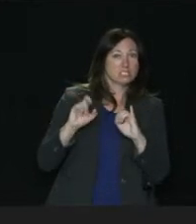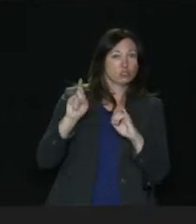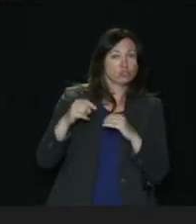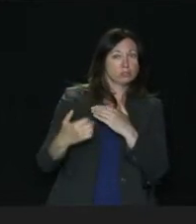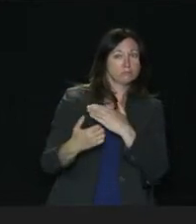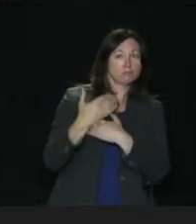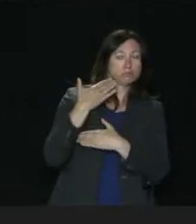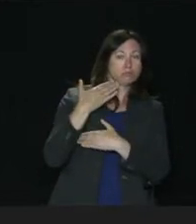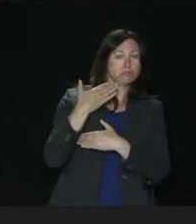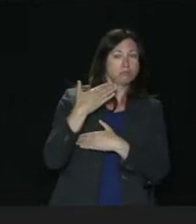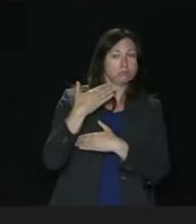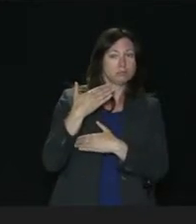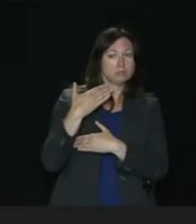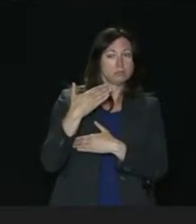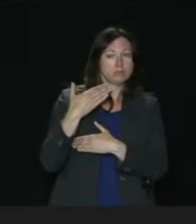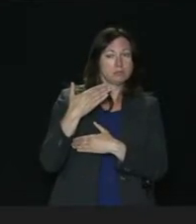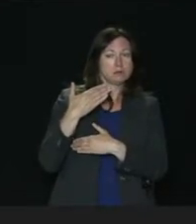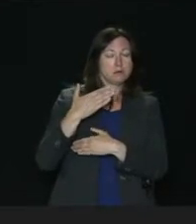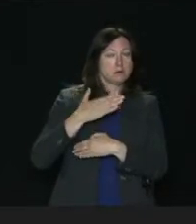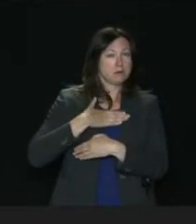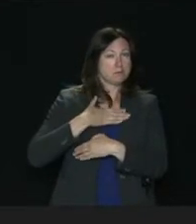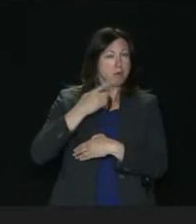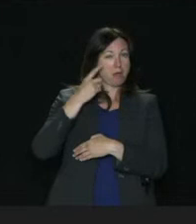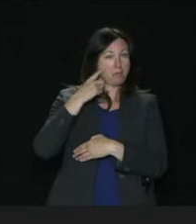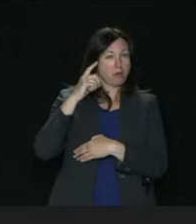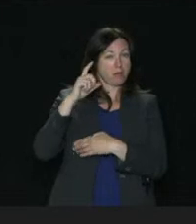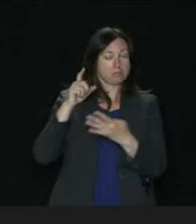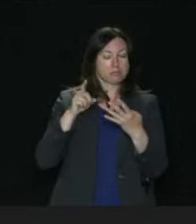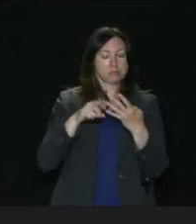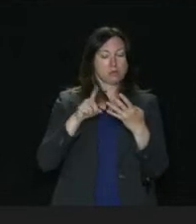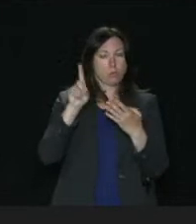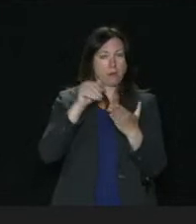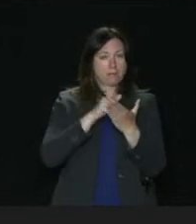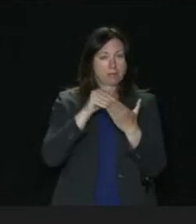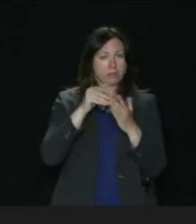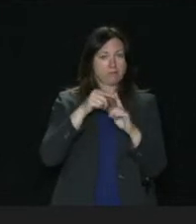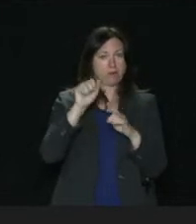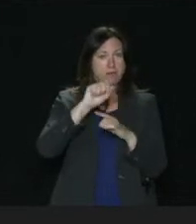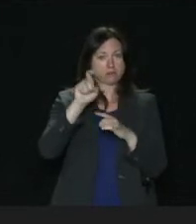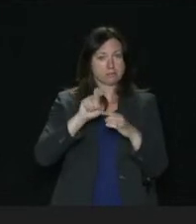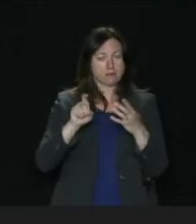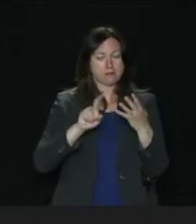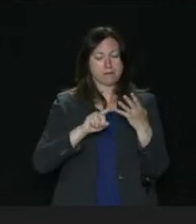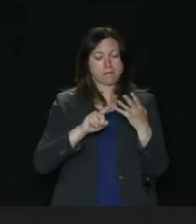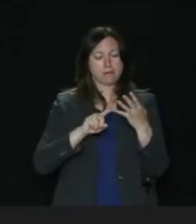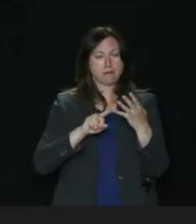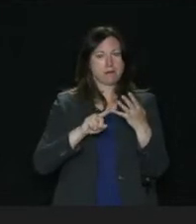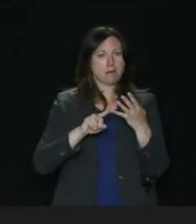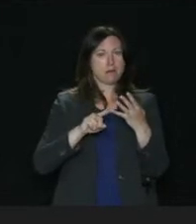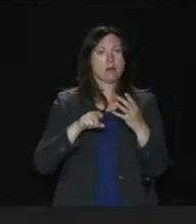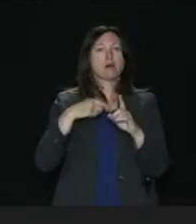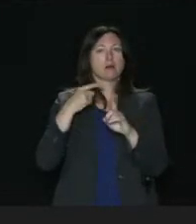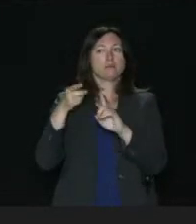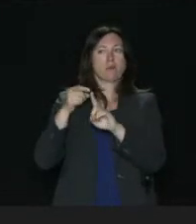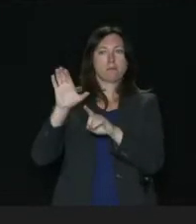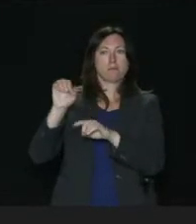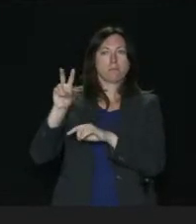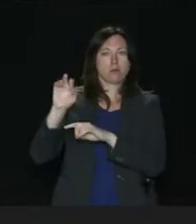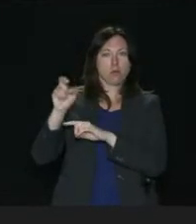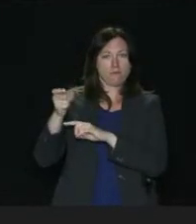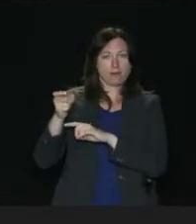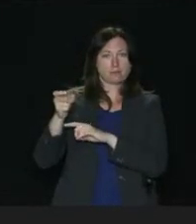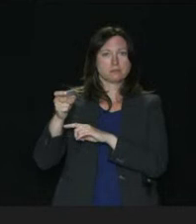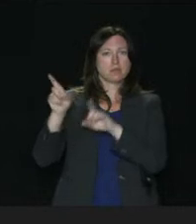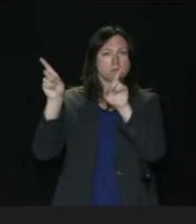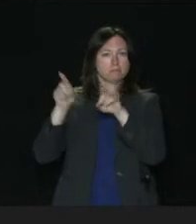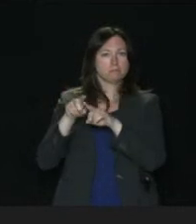month. It was my understanding we're supposed to get another 1 million from AstraZeneca, as well as outstanding amounts from COVAX and the Serum Institute. So if